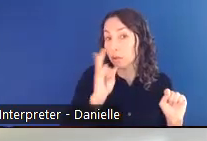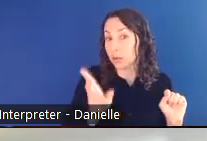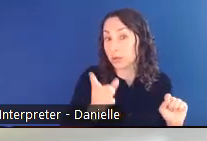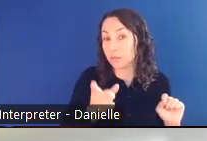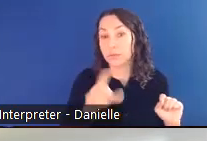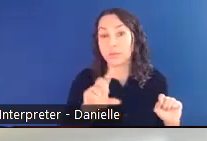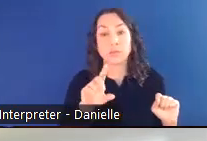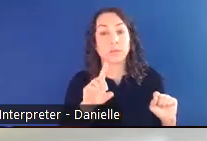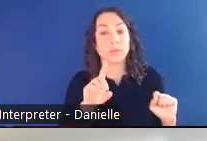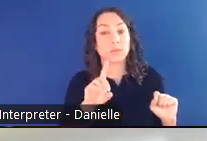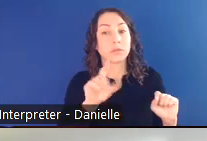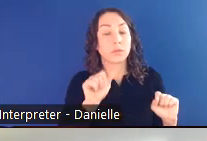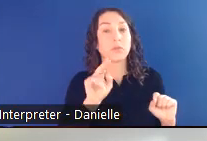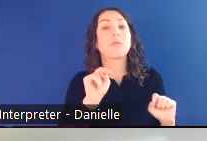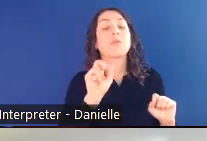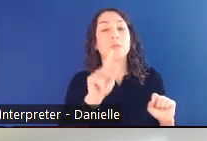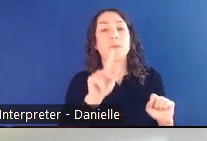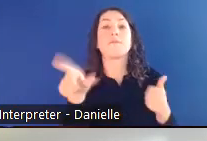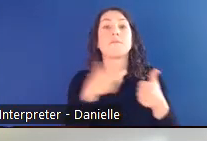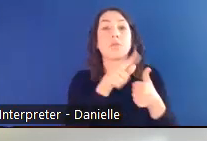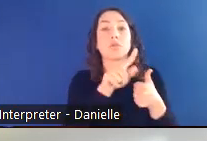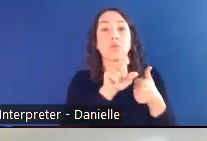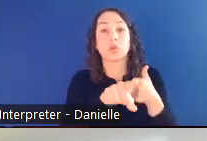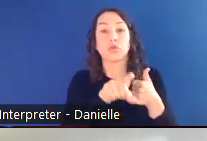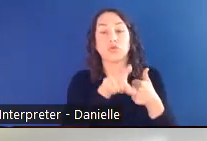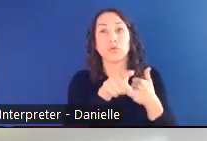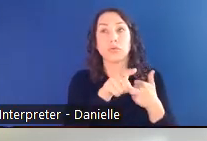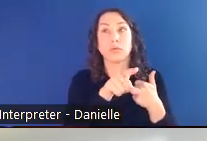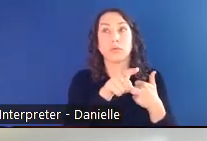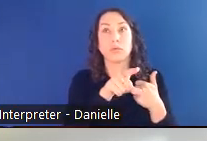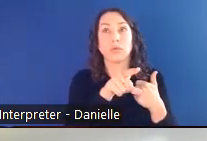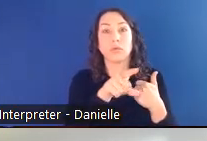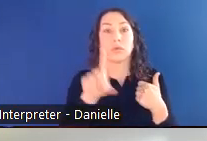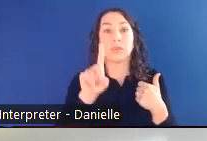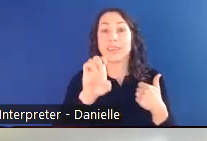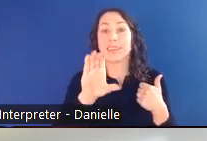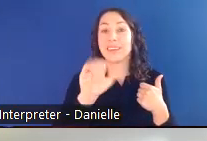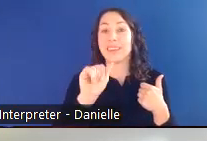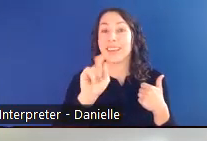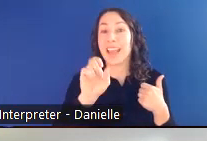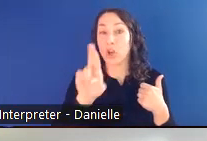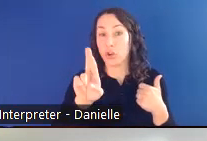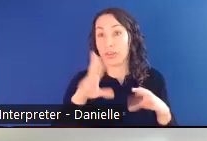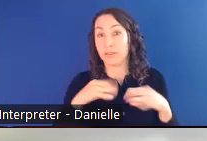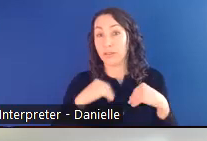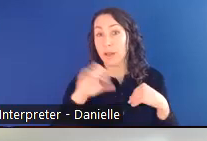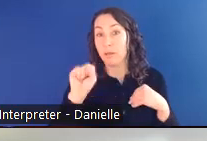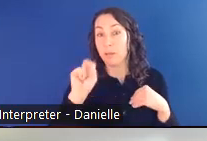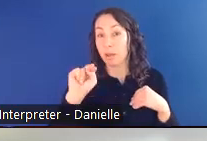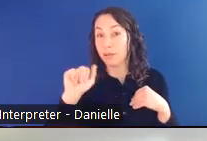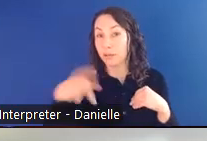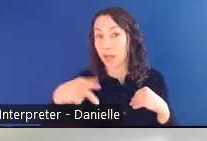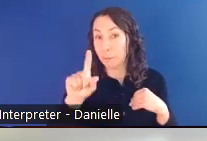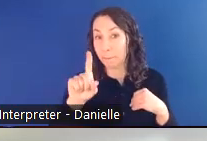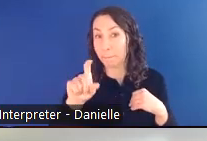I'll address this first one I see. The question posed was, does Decatur take SNAP? I will turn that over